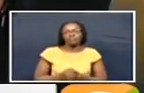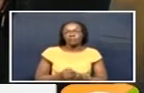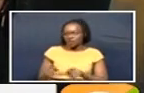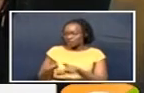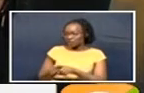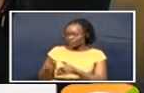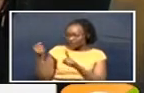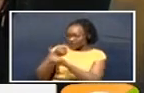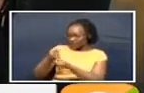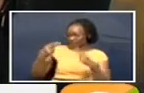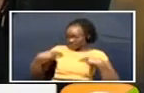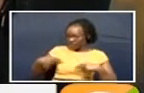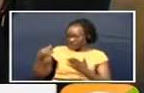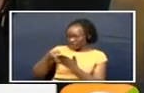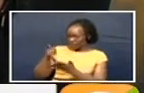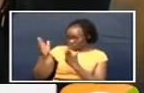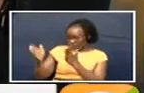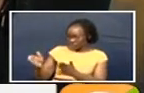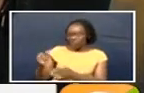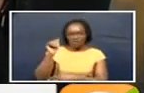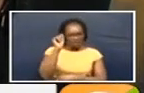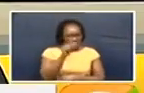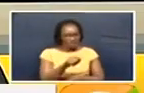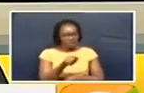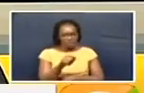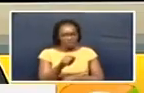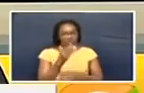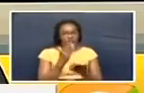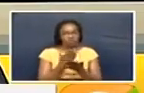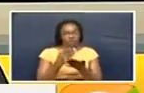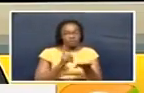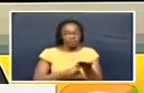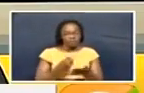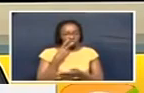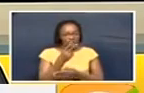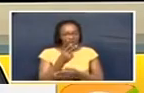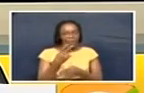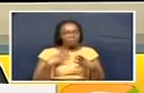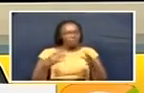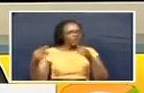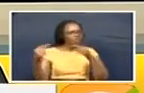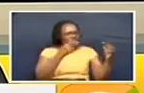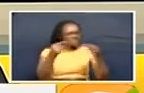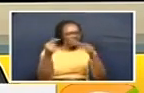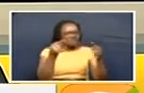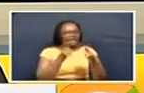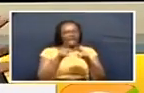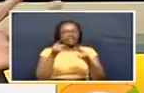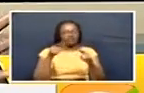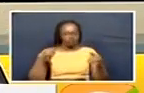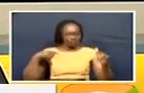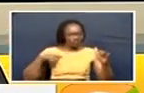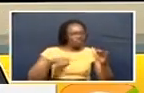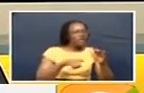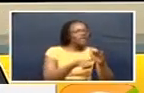was like I always say, it was like walking into, maybe when you think of an ocean and there's a shark and you're walking in there in between the teeth and you just